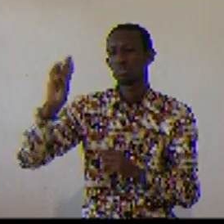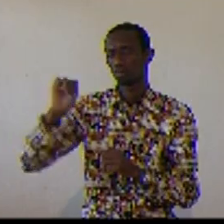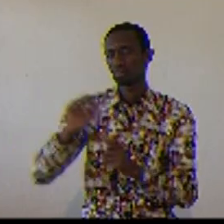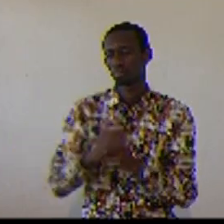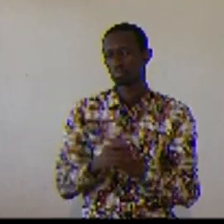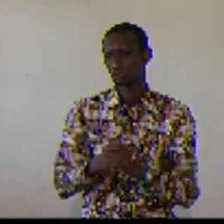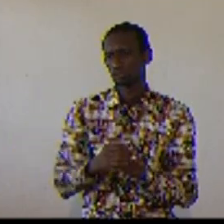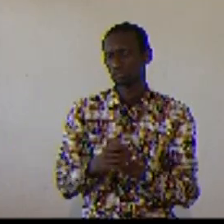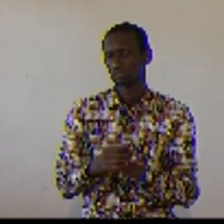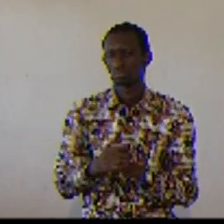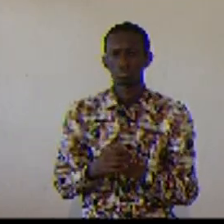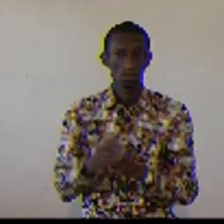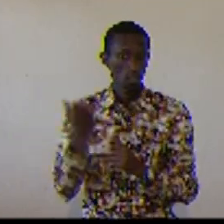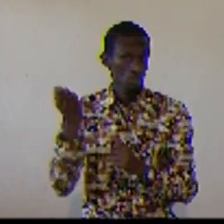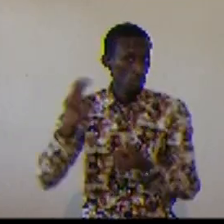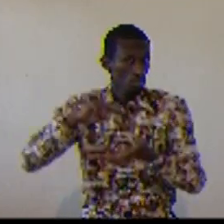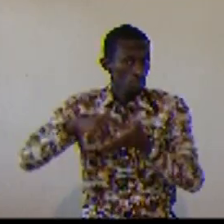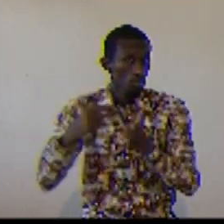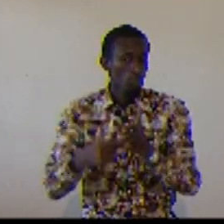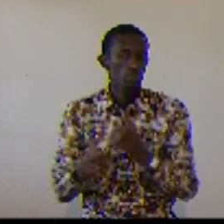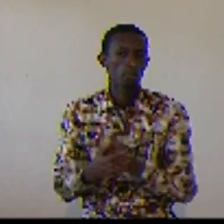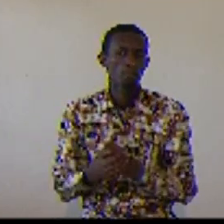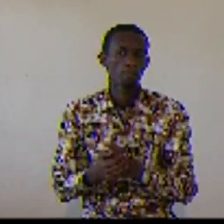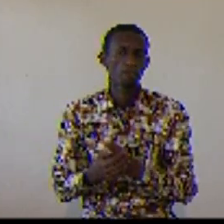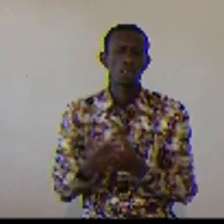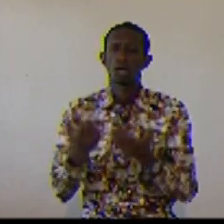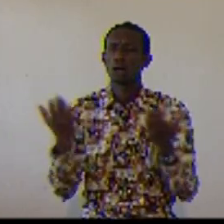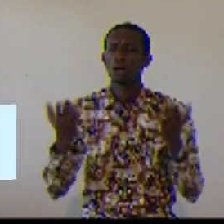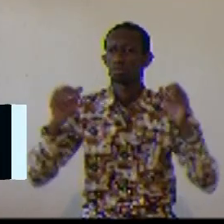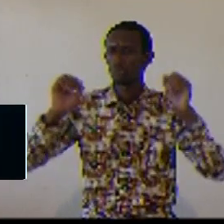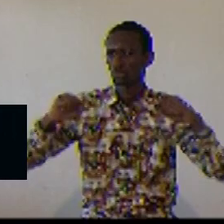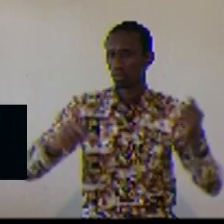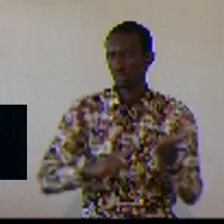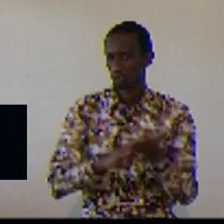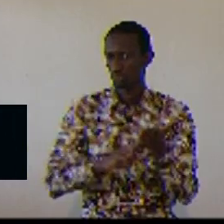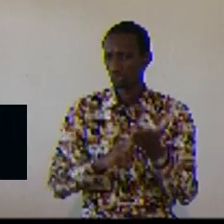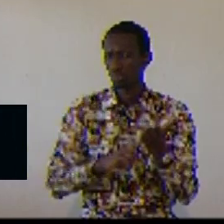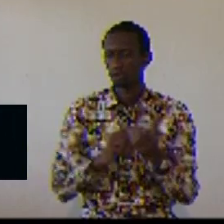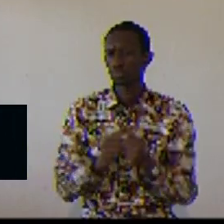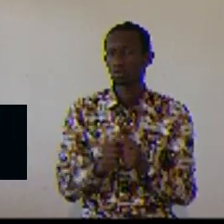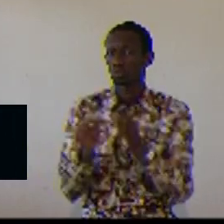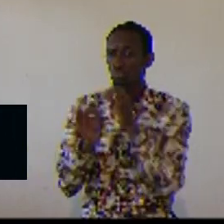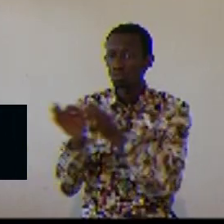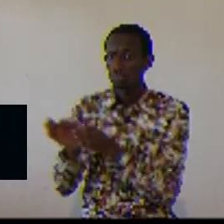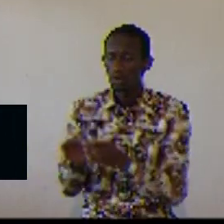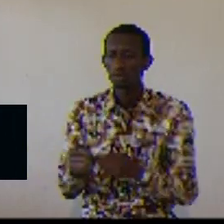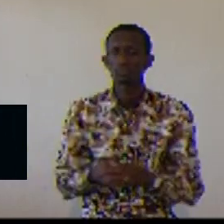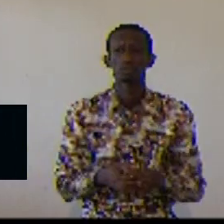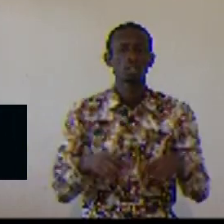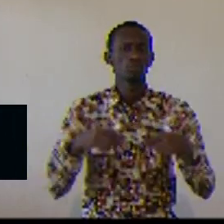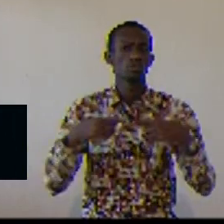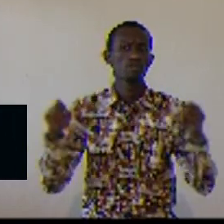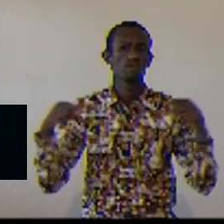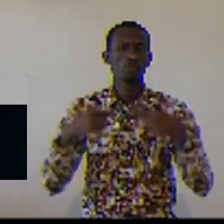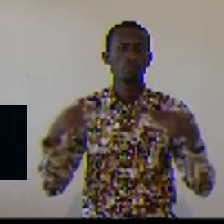acids. So this explains, or it can be used to explain the difference in the acidity